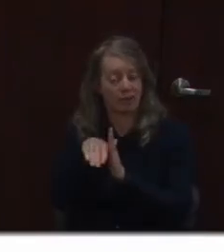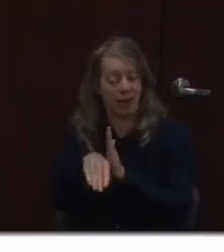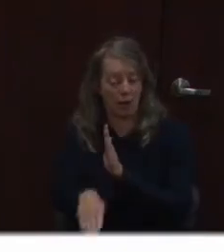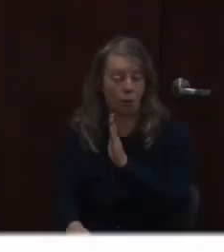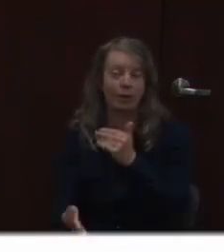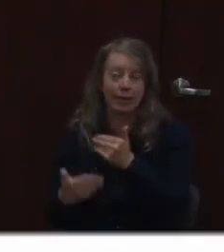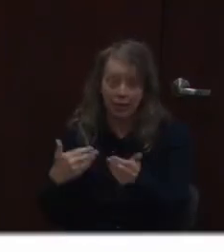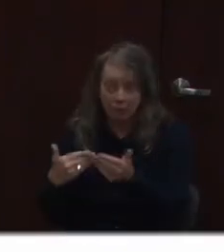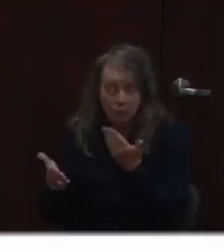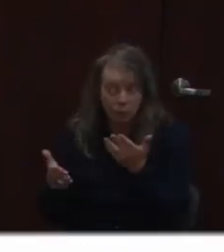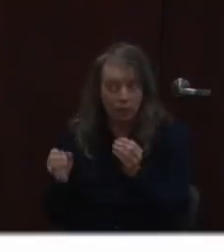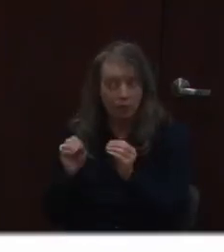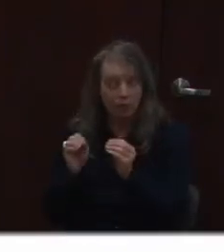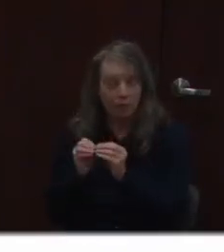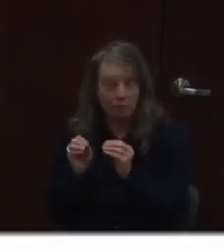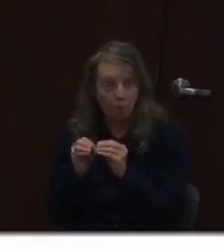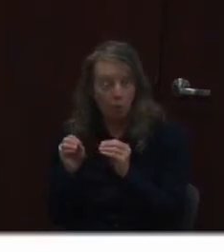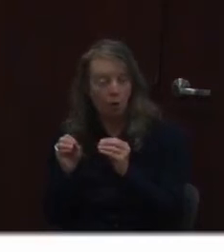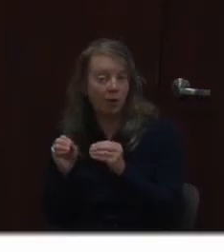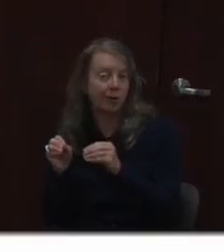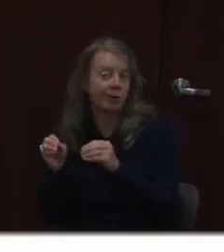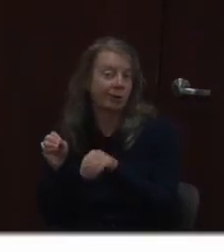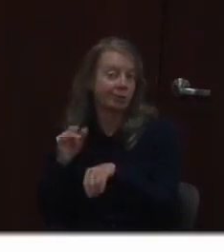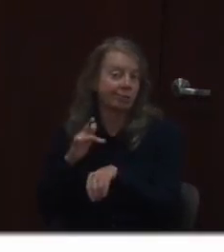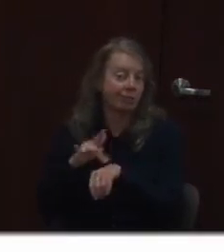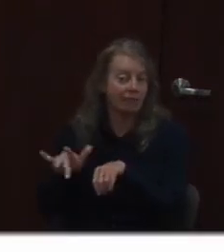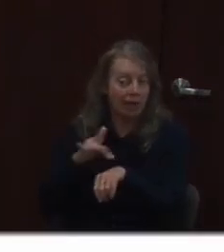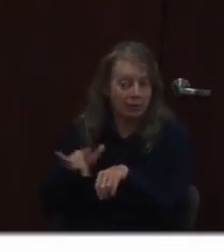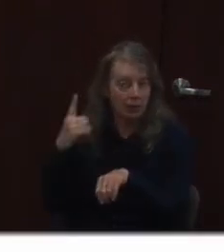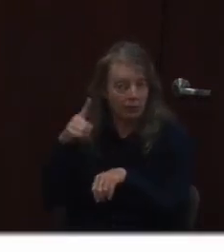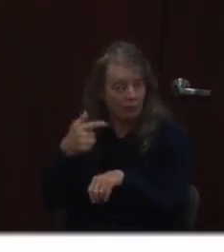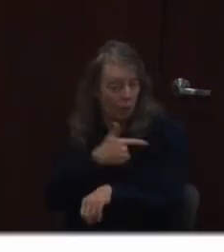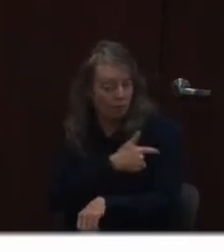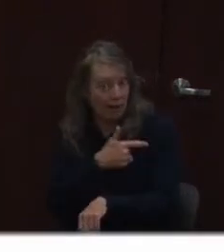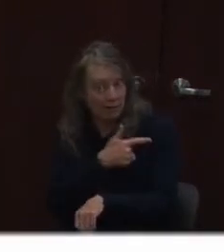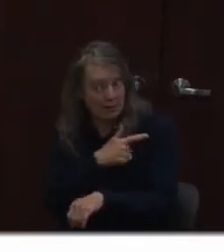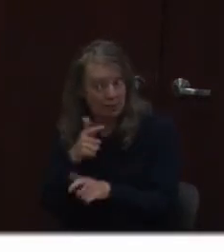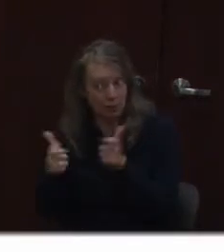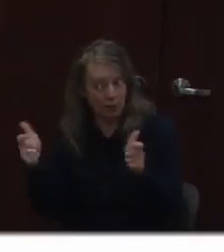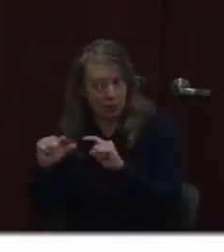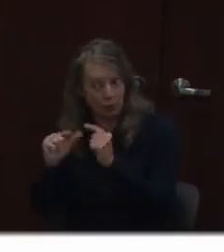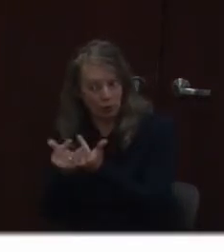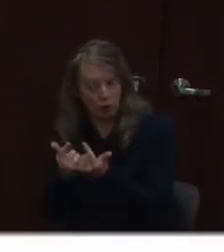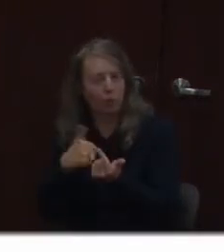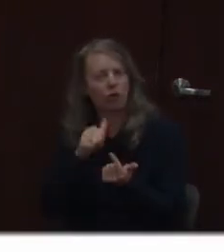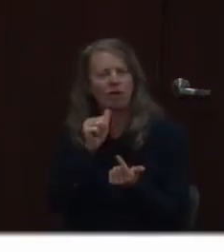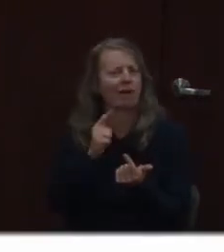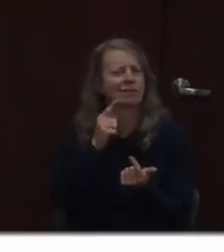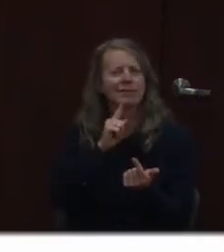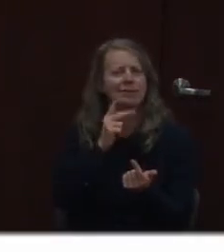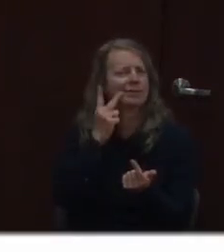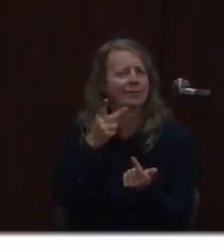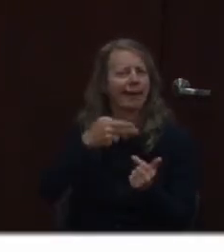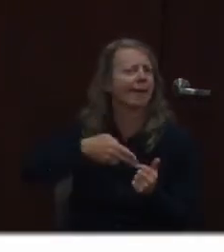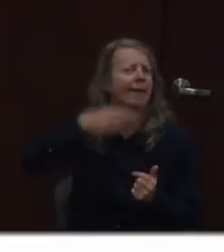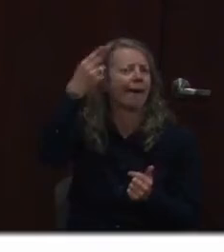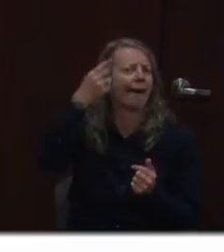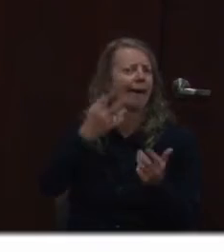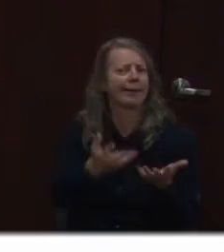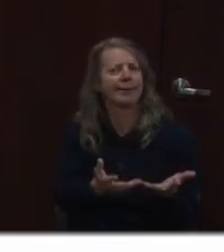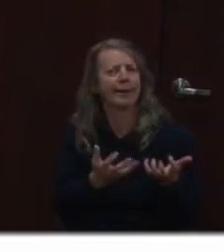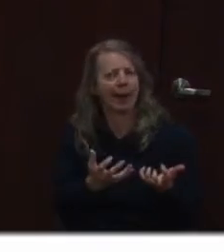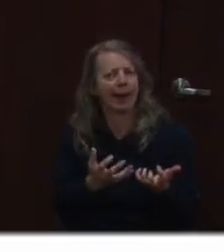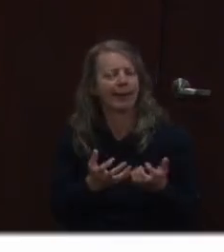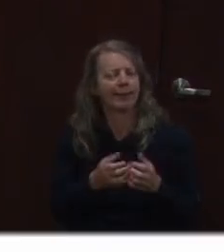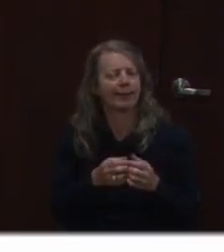up to much larger groups. We are not seeing the same surges in appointments that we were seeing